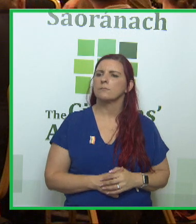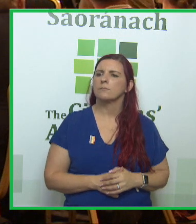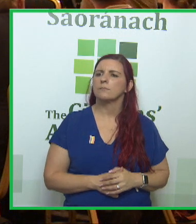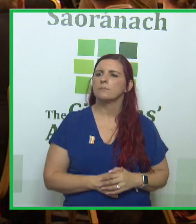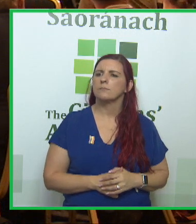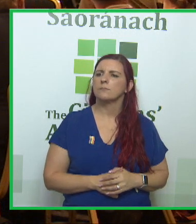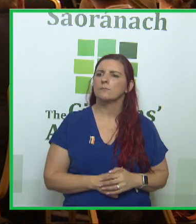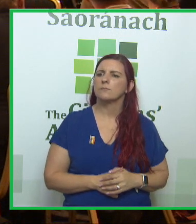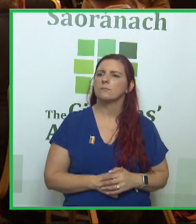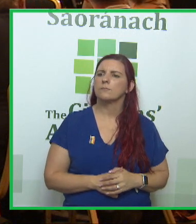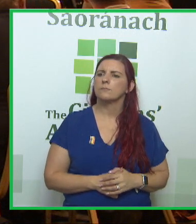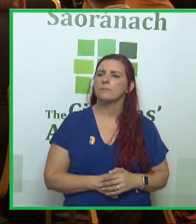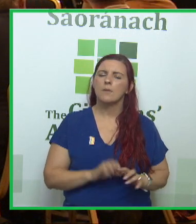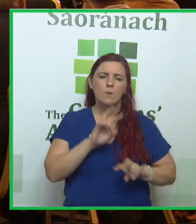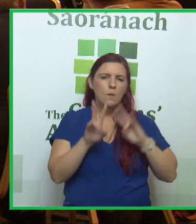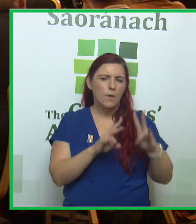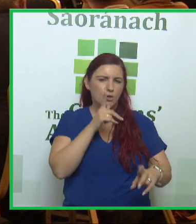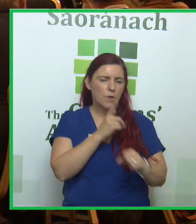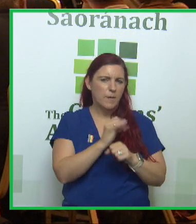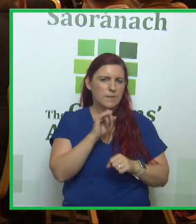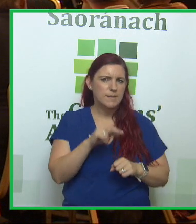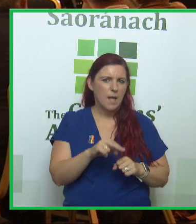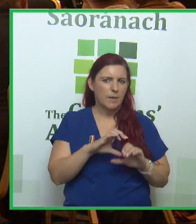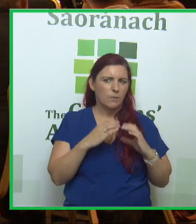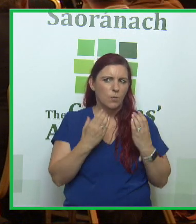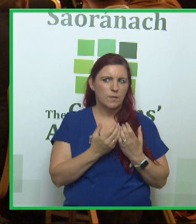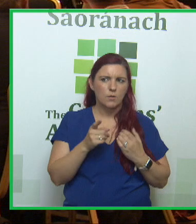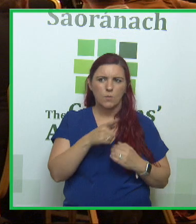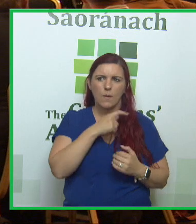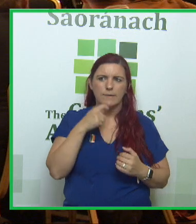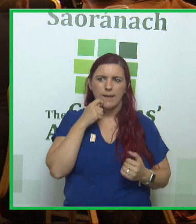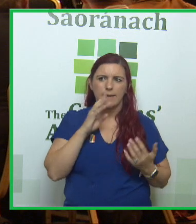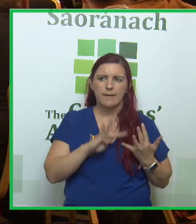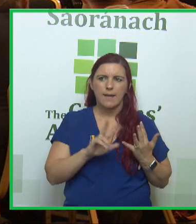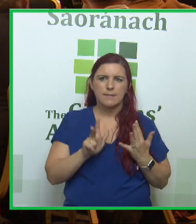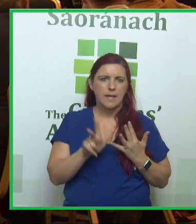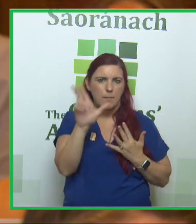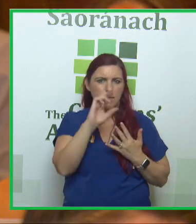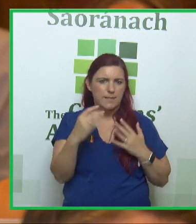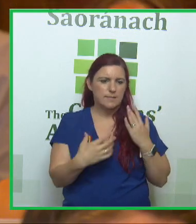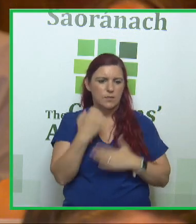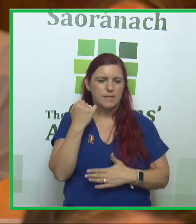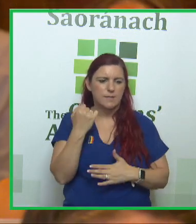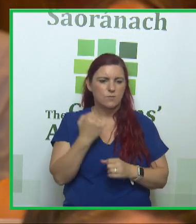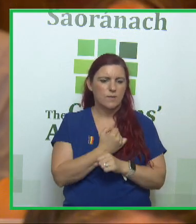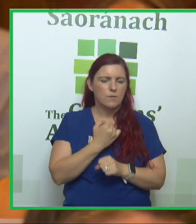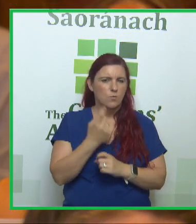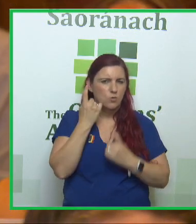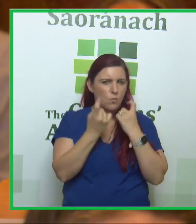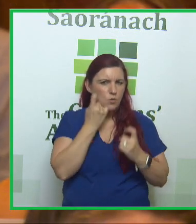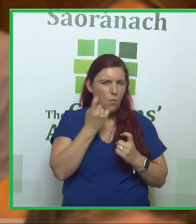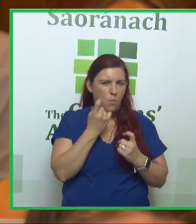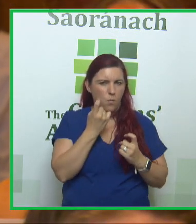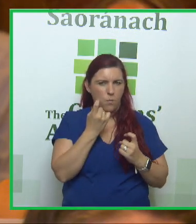Hi there, it's just about the Simon community. You said you had a 98% success rate, and we're just wondering what sort of time frame